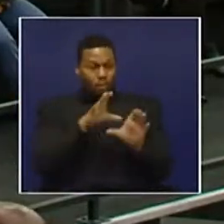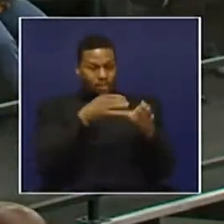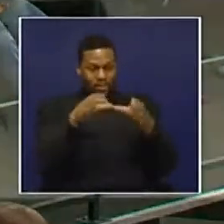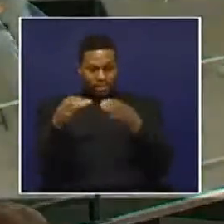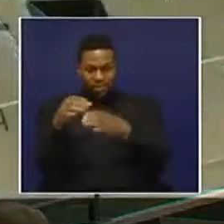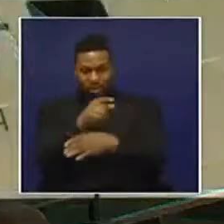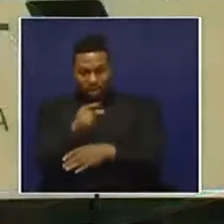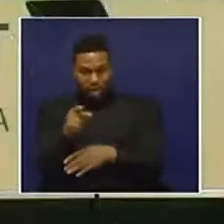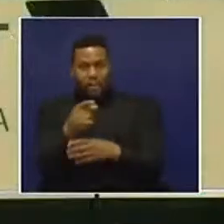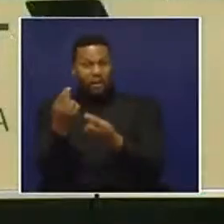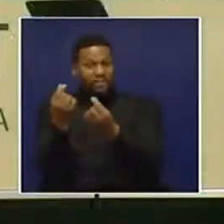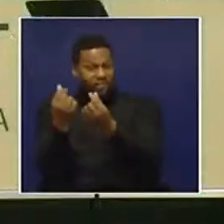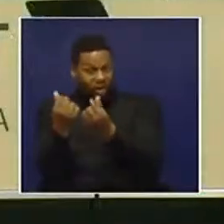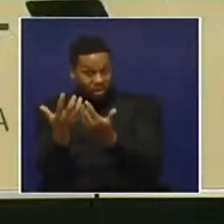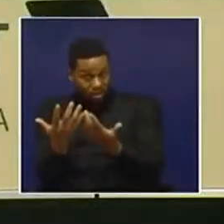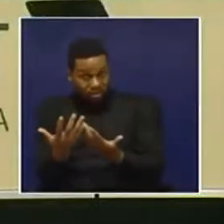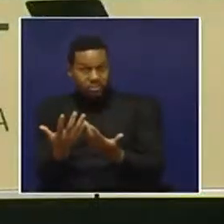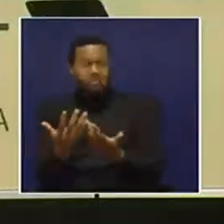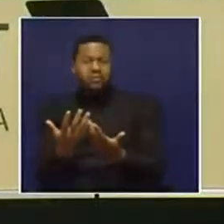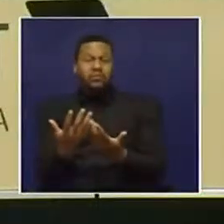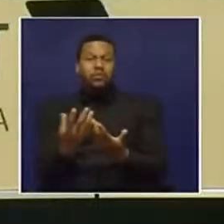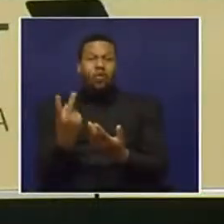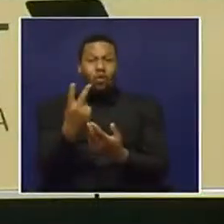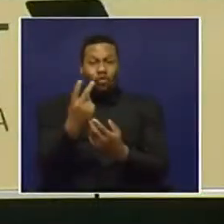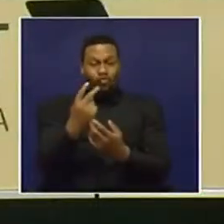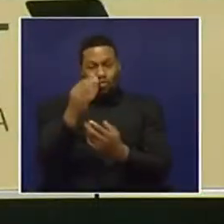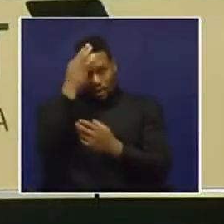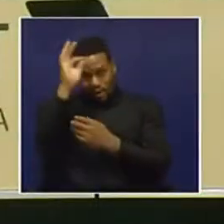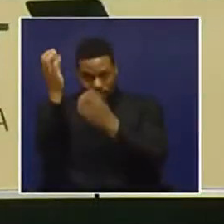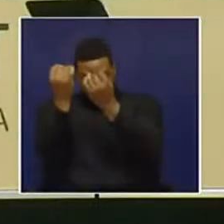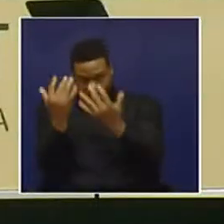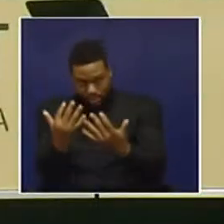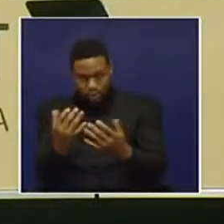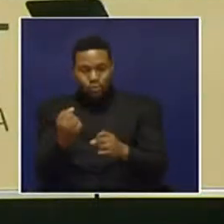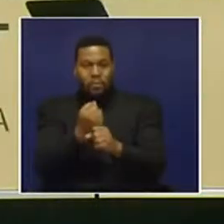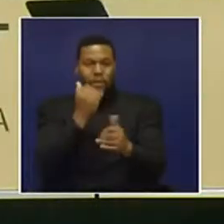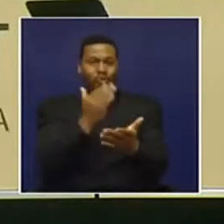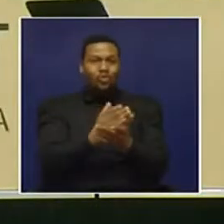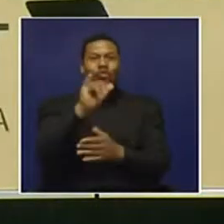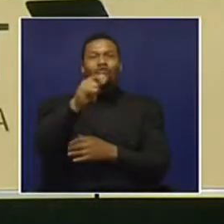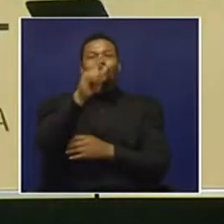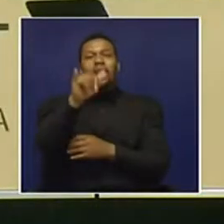to make sure that in July we were able to pass the budget.